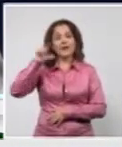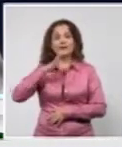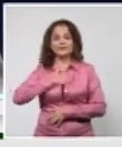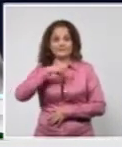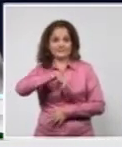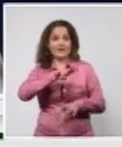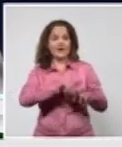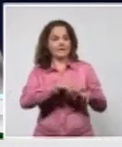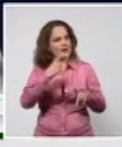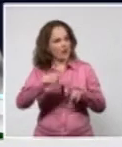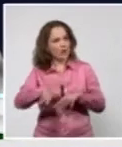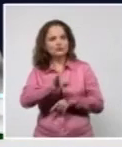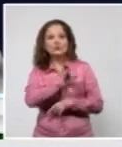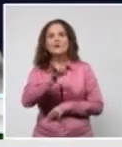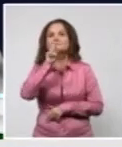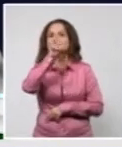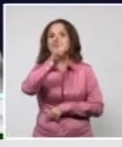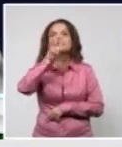311 in the Naval Hospital,